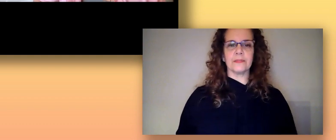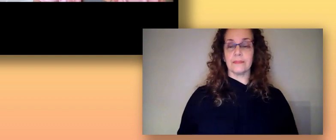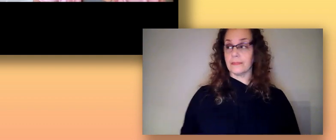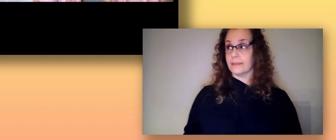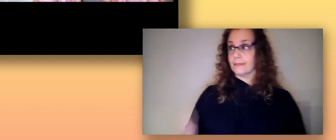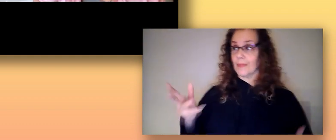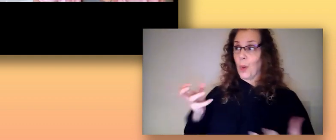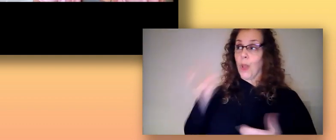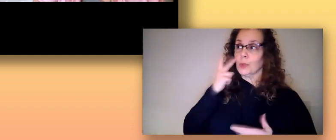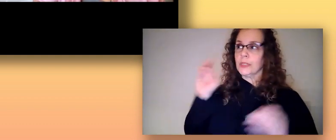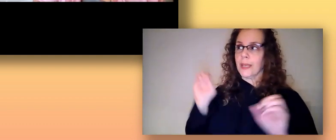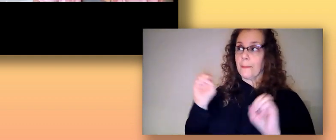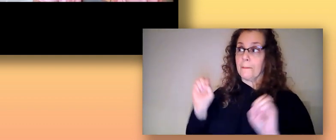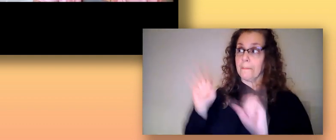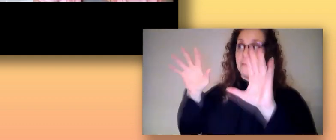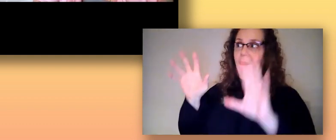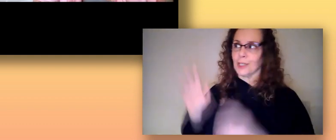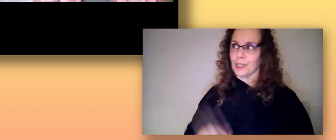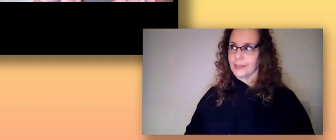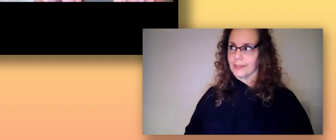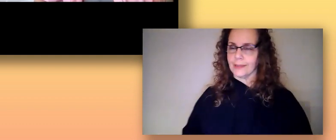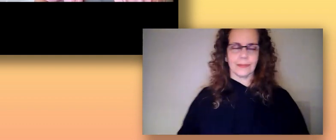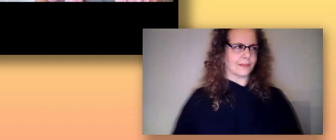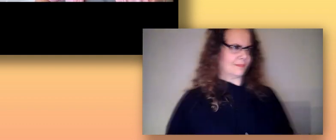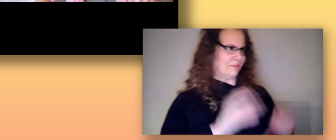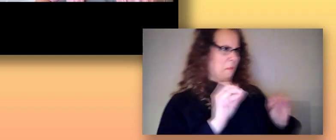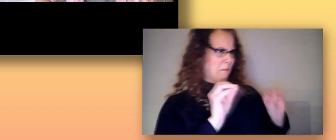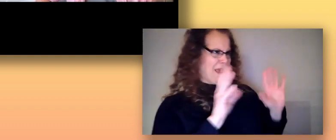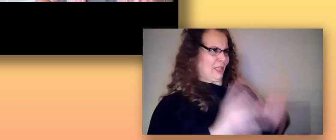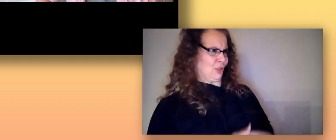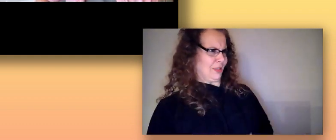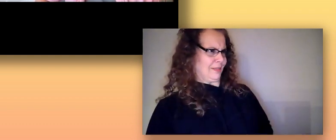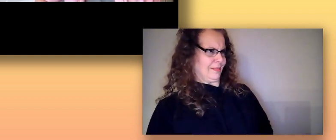Would you like to see a magic trick? Magic trick?